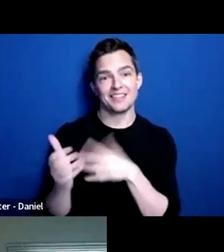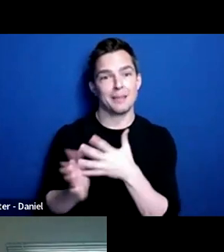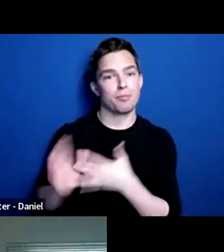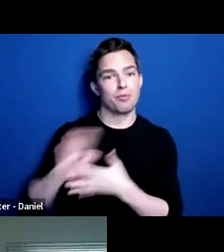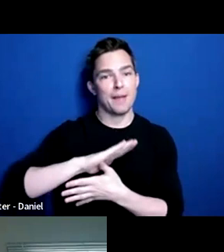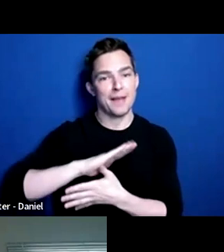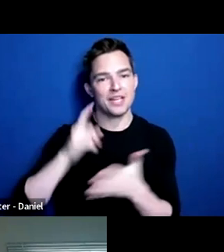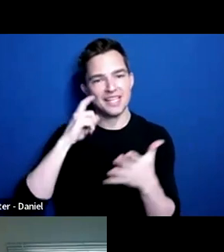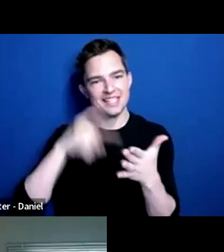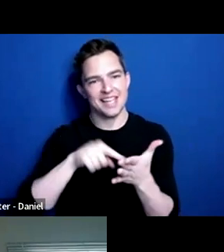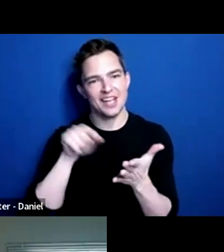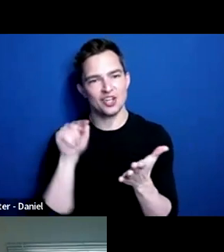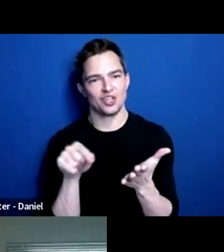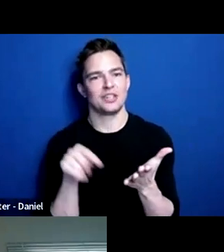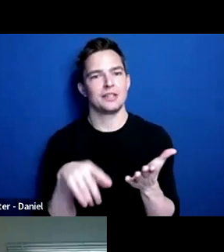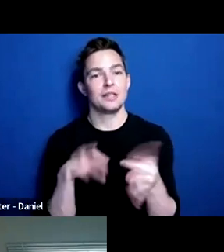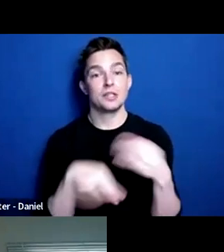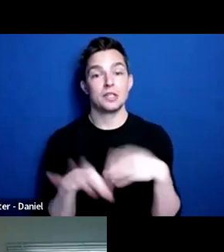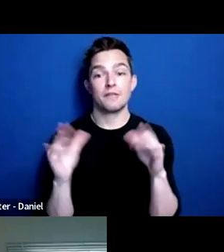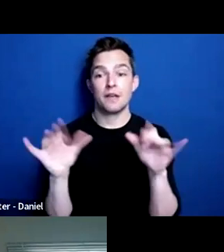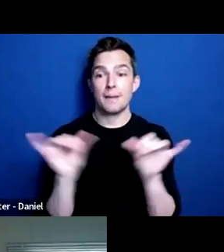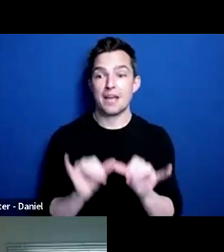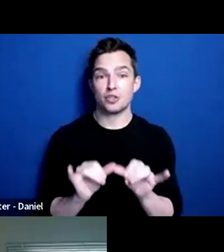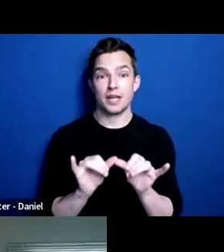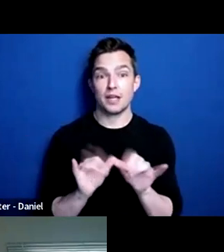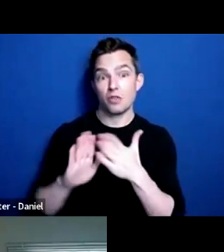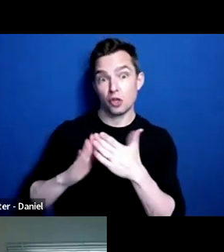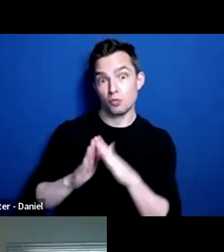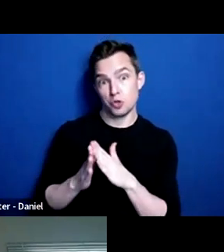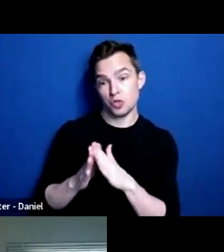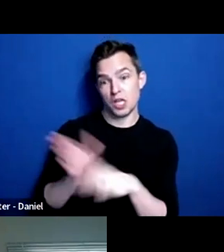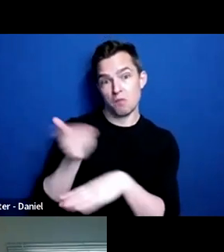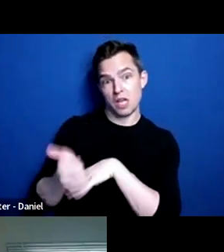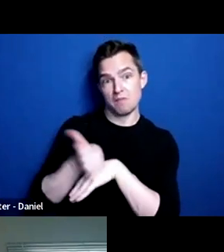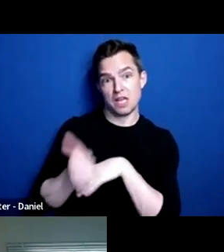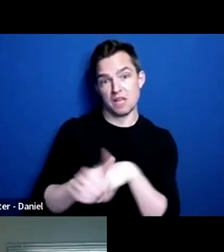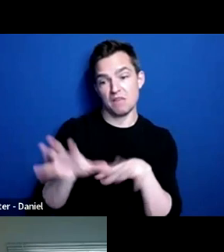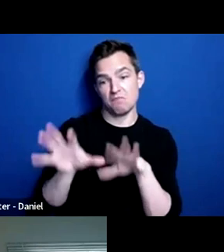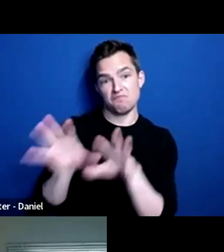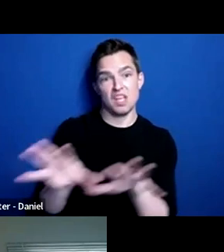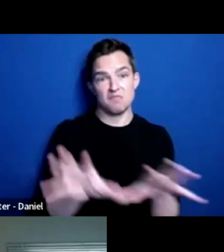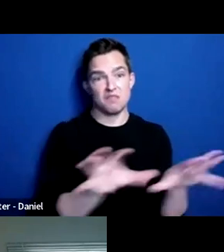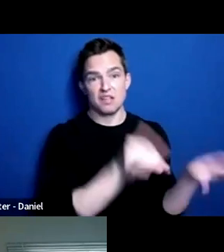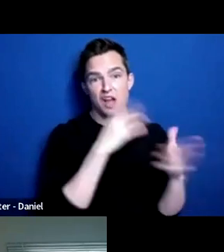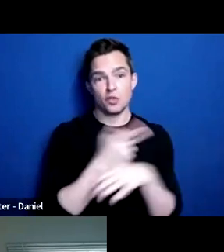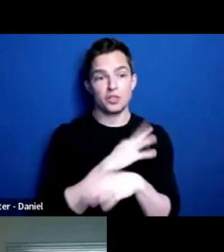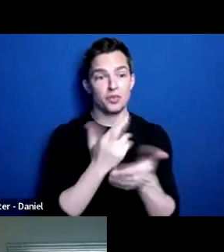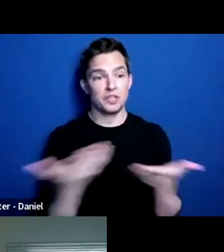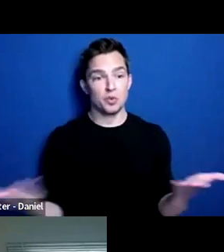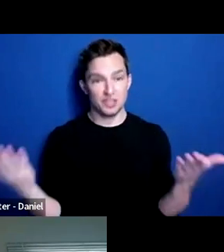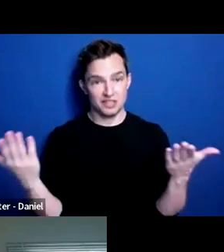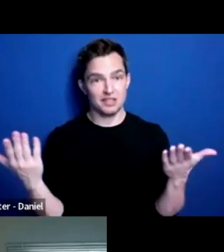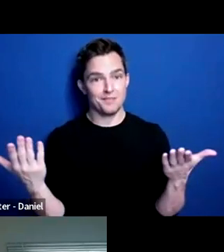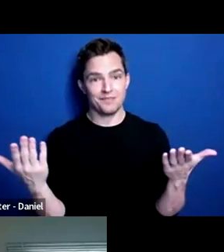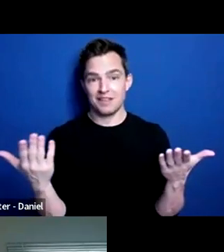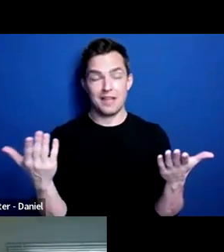indicator, instead of measuring the community and blaming them for not utilizing resources that never had